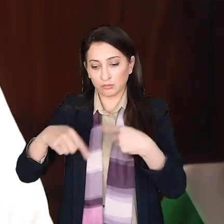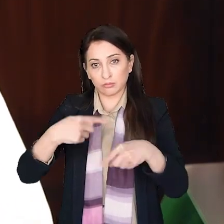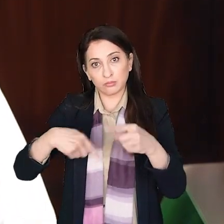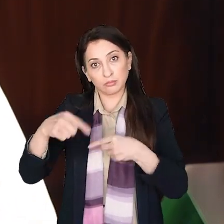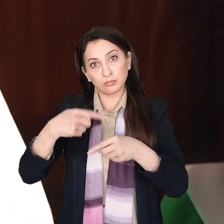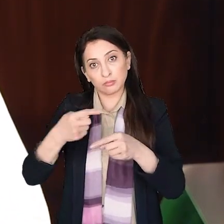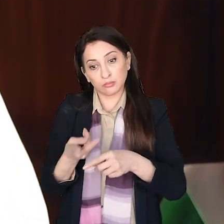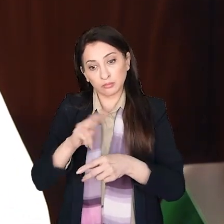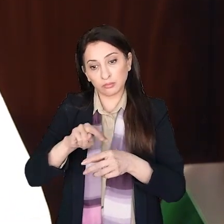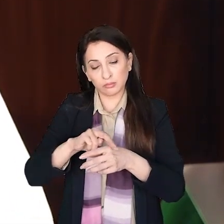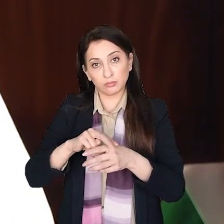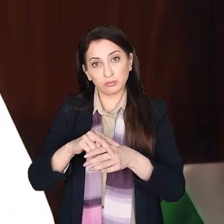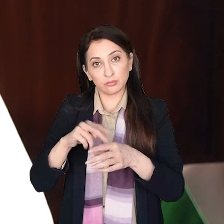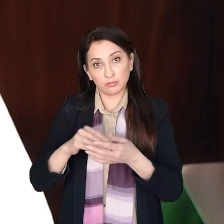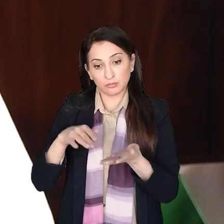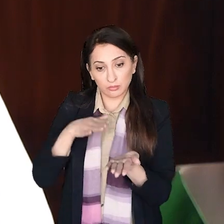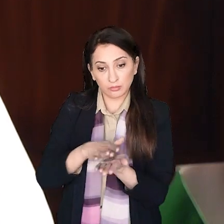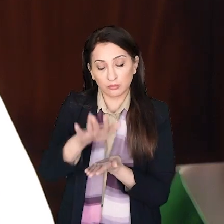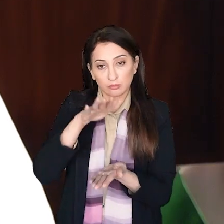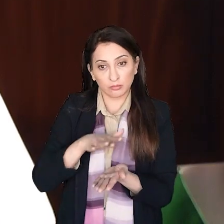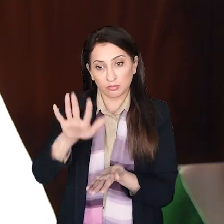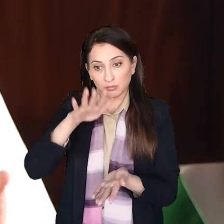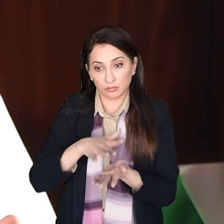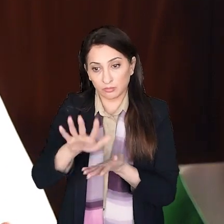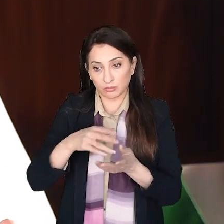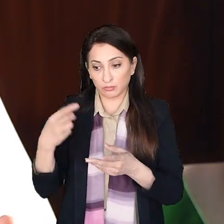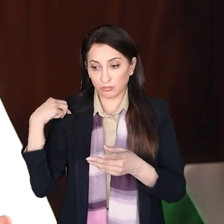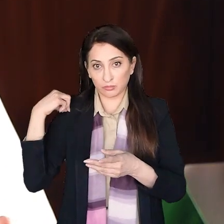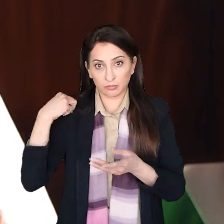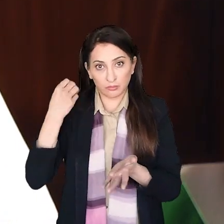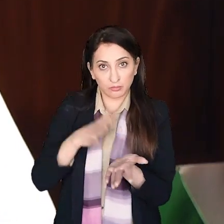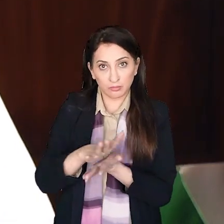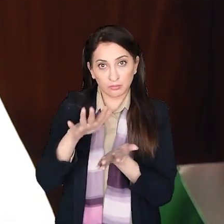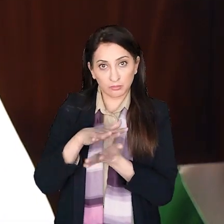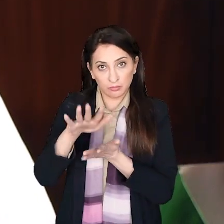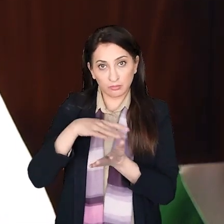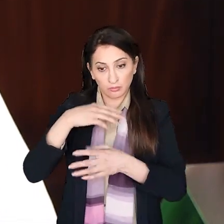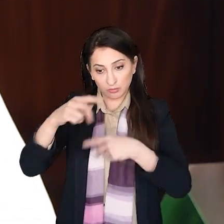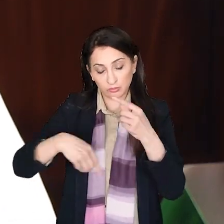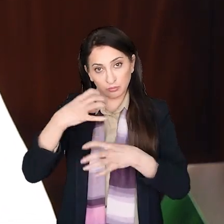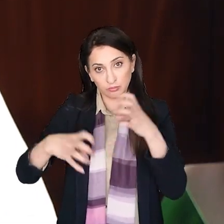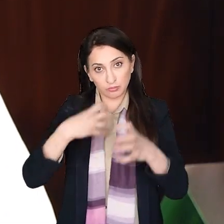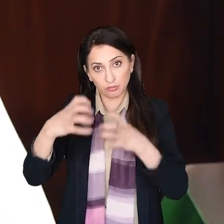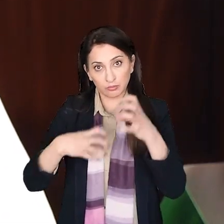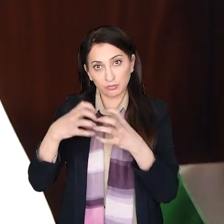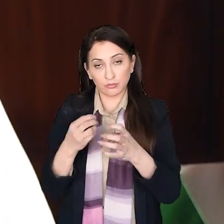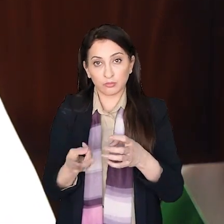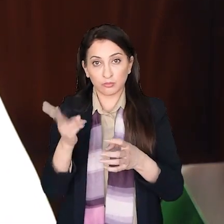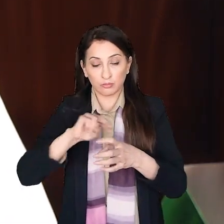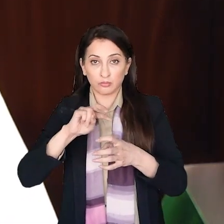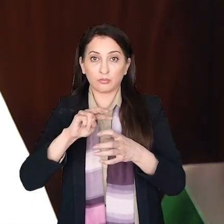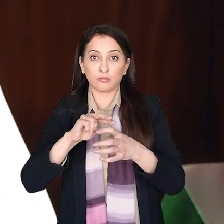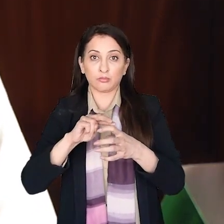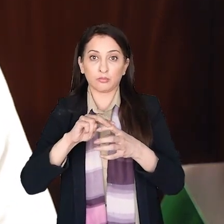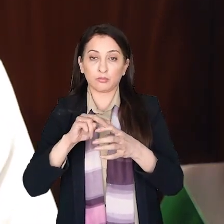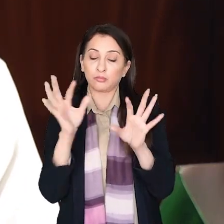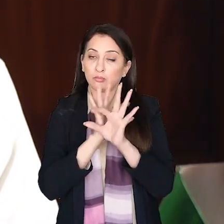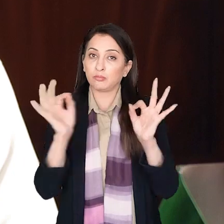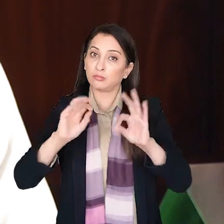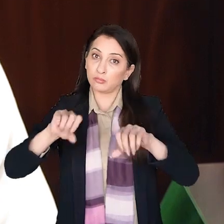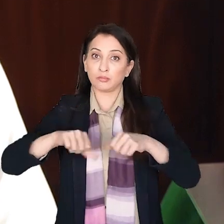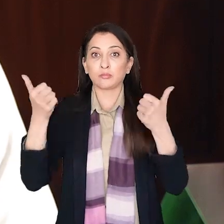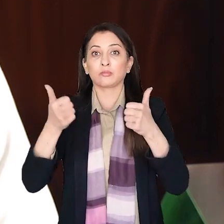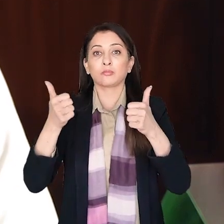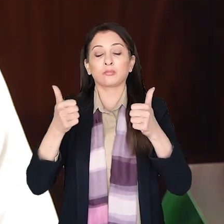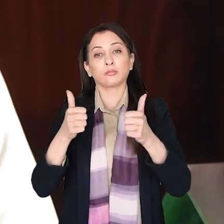fabrics. They shred them into pieces using their machinery, their innovative machinery, and they're making recycled cotton fiber, which again is then